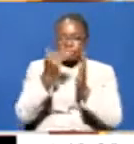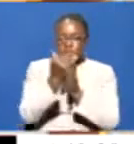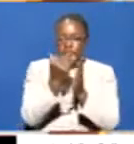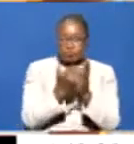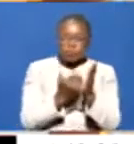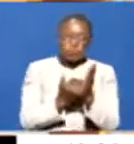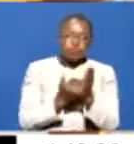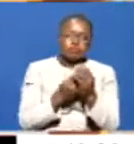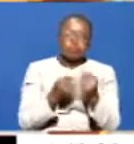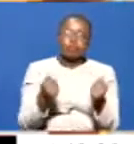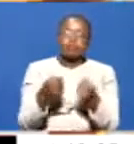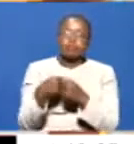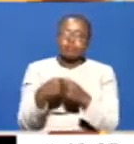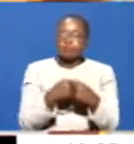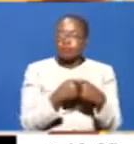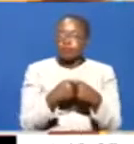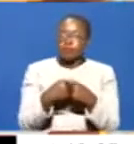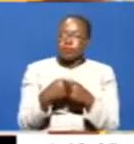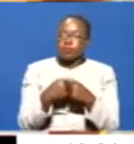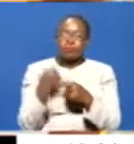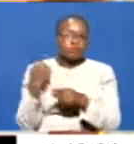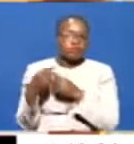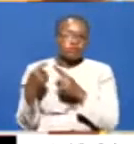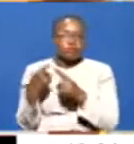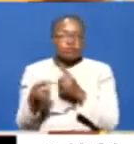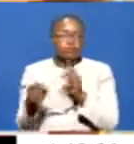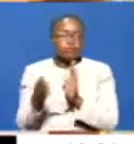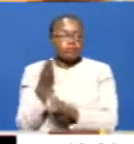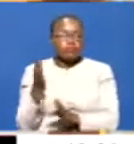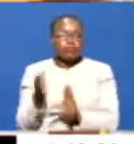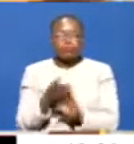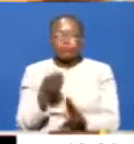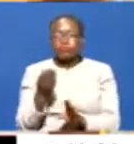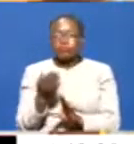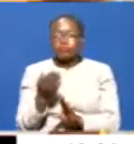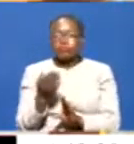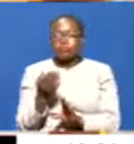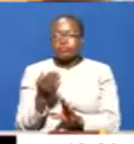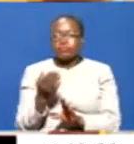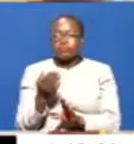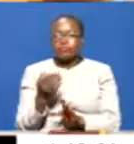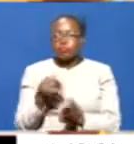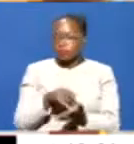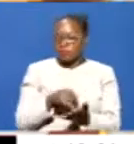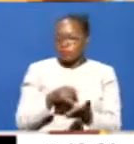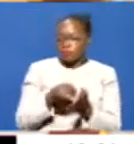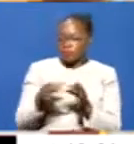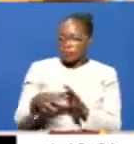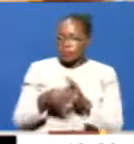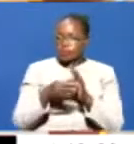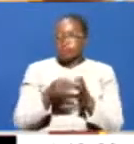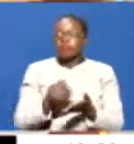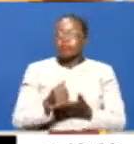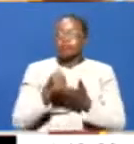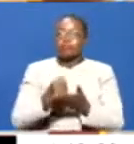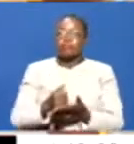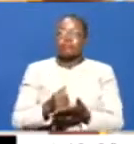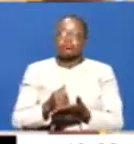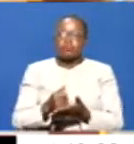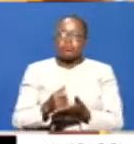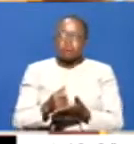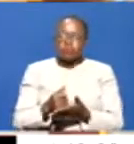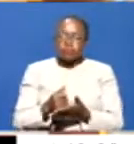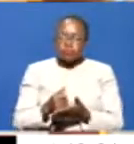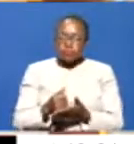address the challenges they face with urgency. This includes collaboration to help academia update